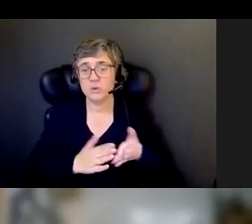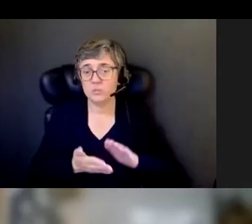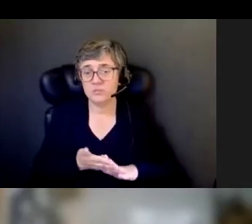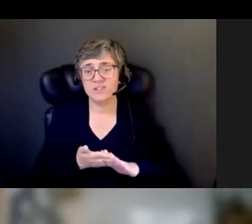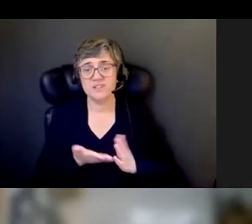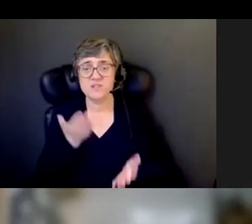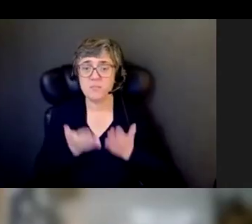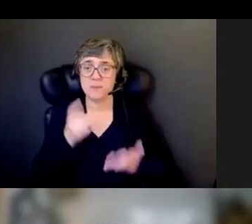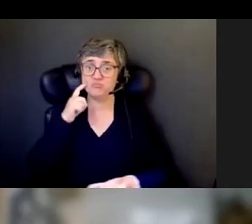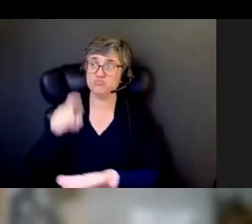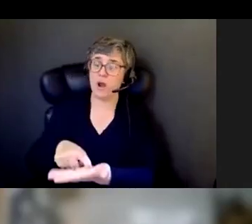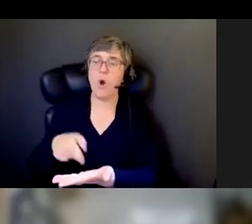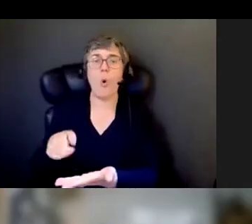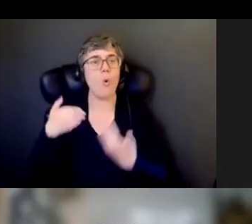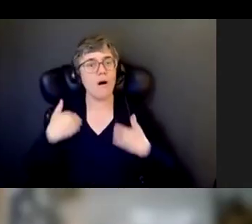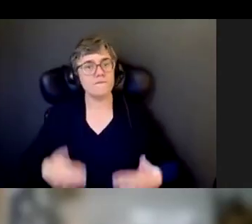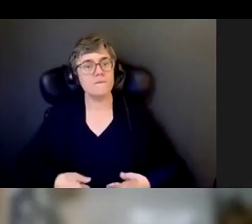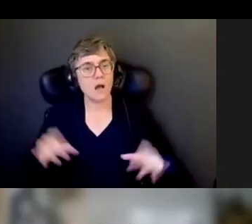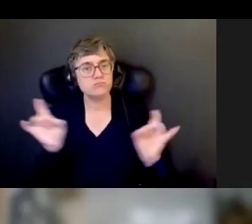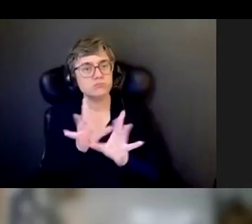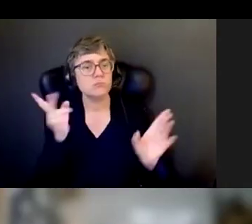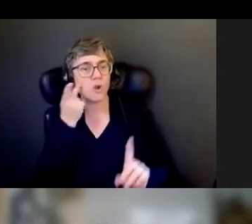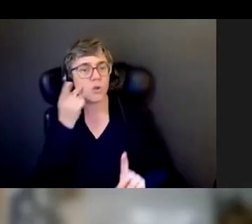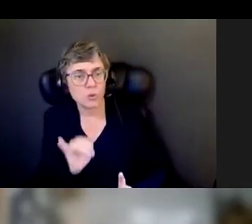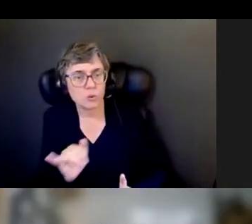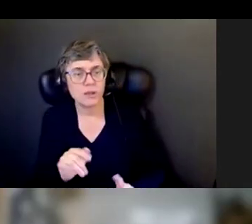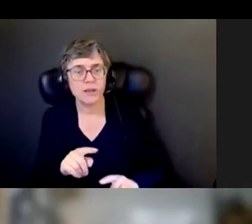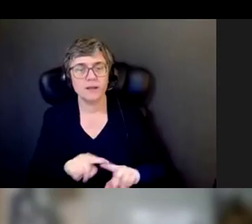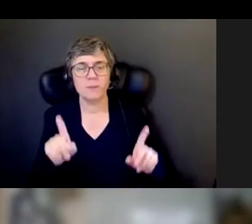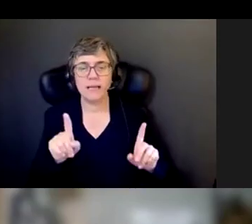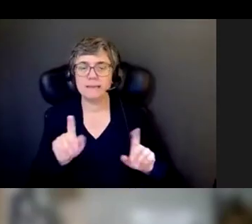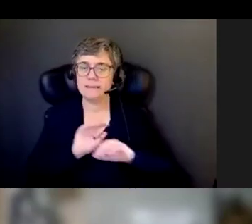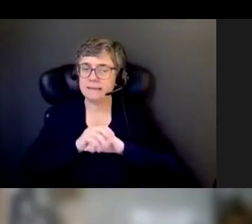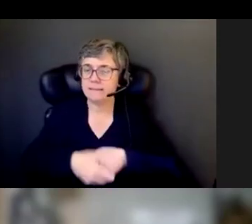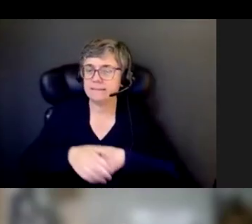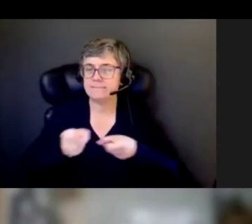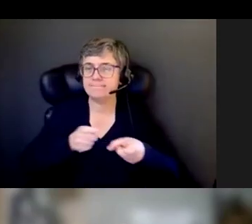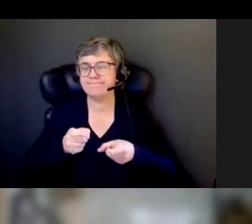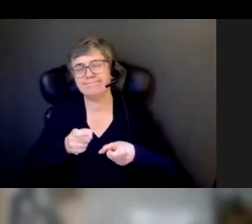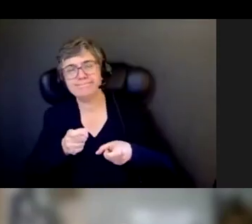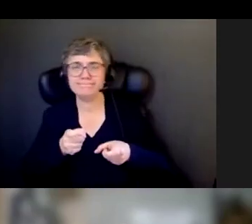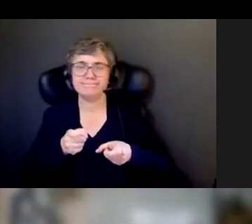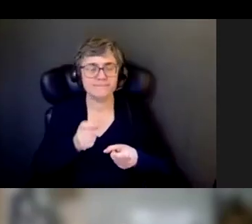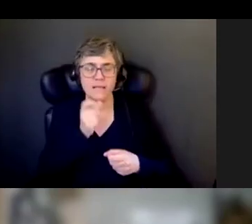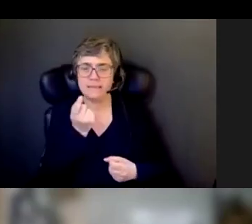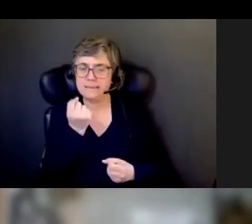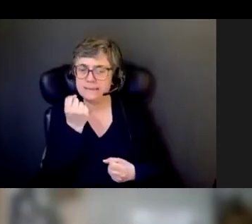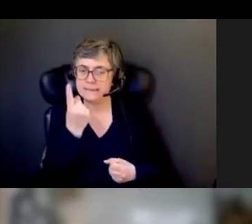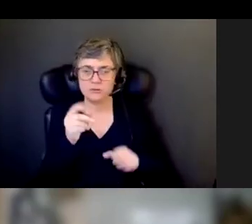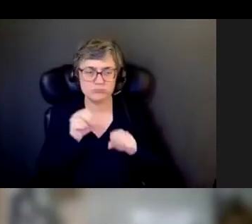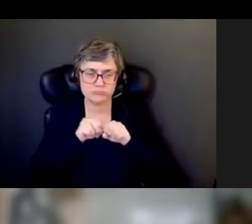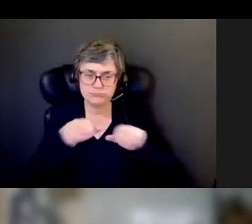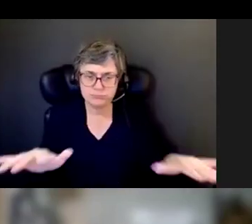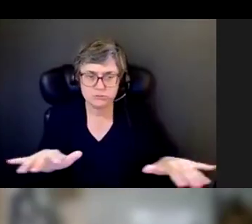indigenous communities especially, there's privacy concerns, there's limited services, and there's strong family or community